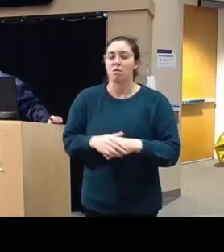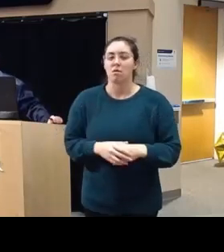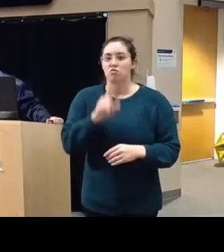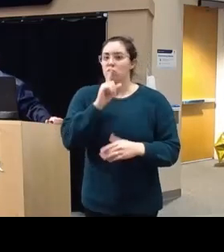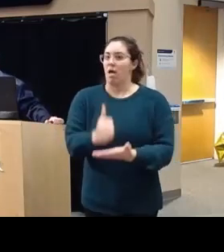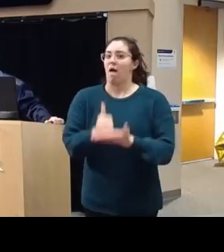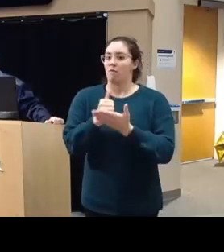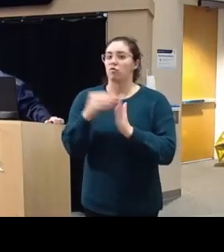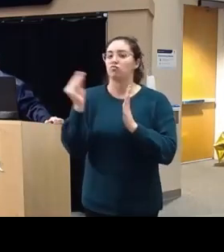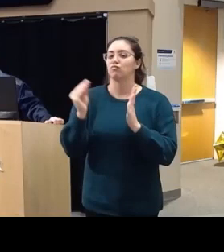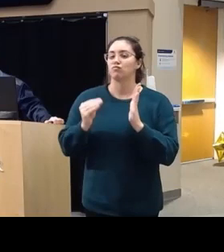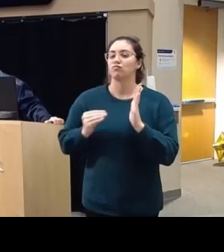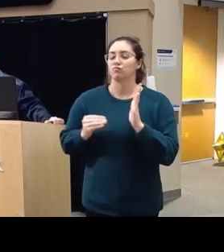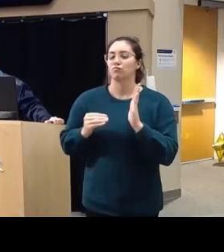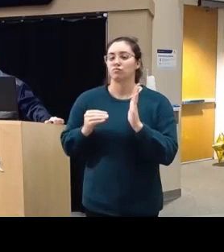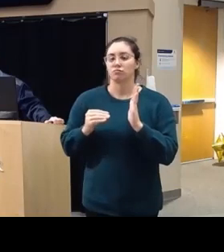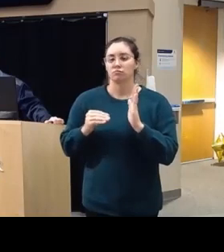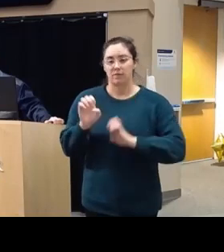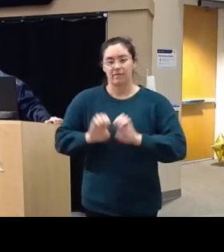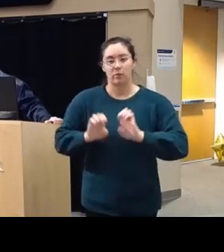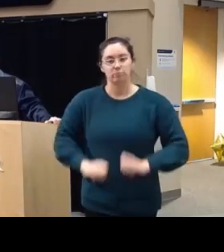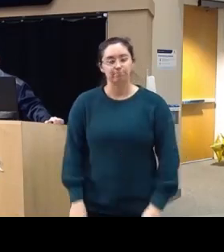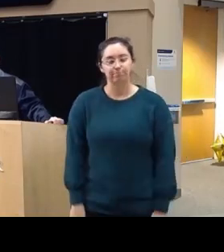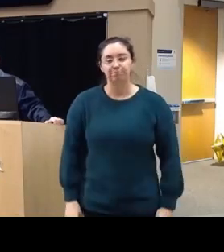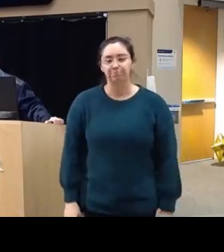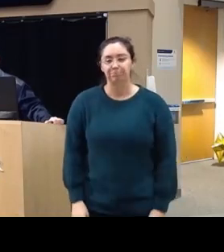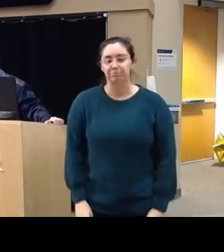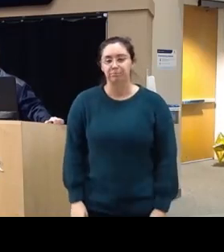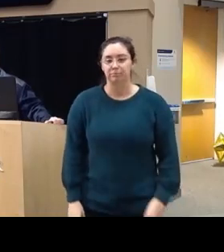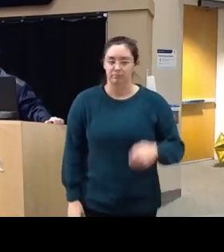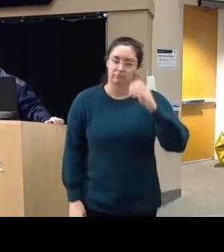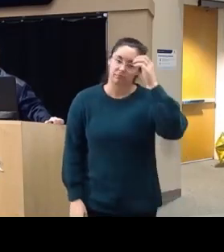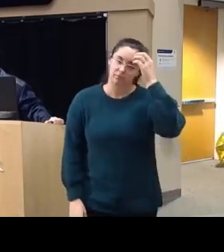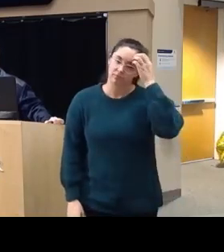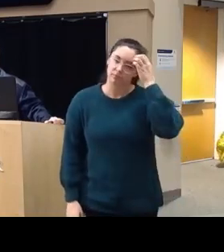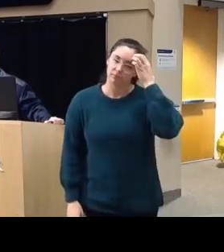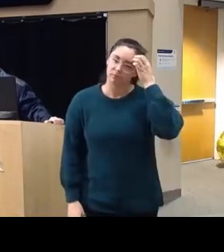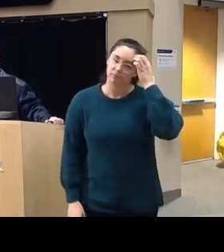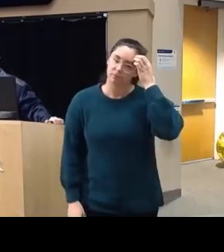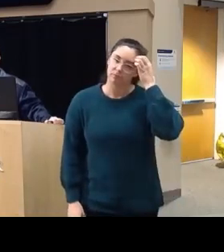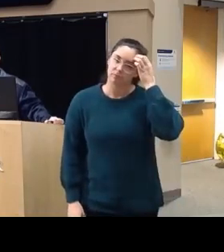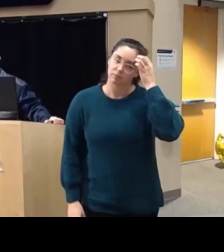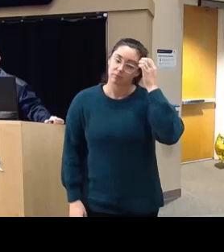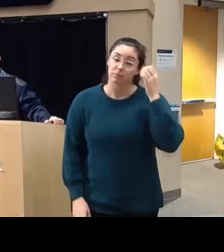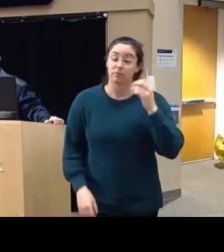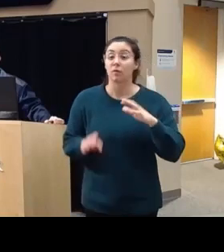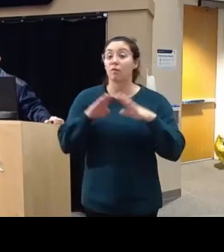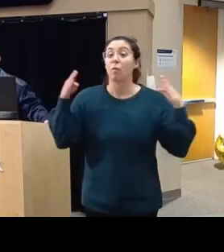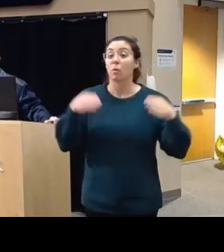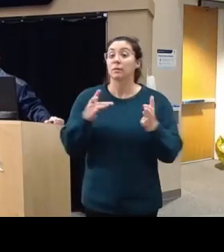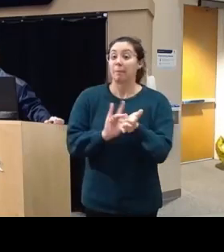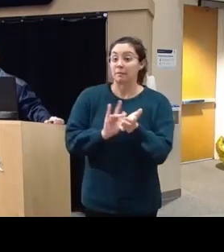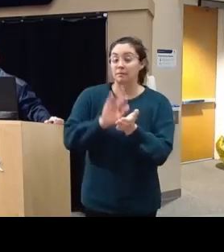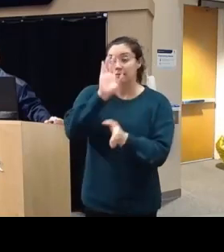really helpful to get the evaluation. Okay, so as we know, we have a big focus on medicine and psychiatry